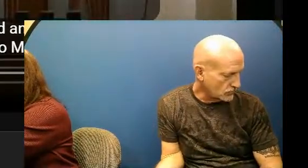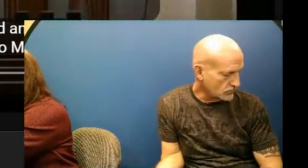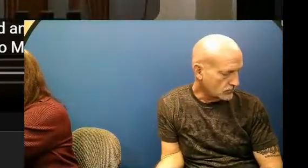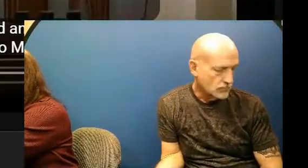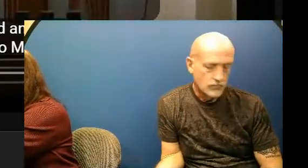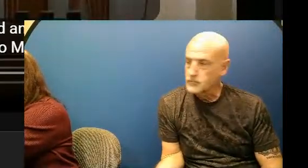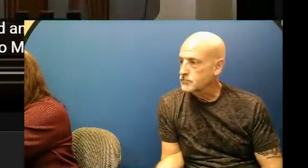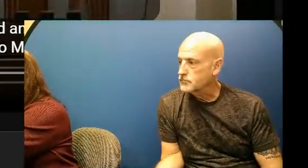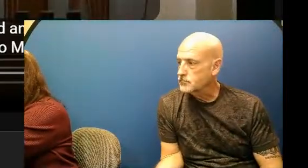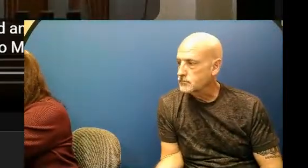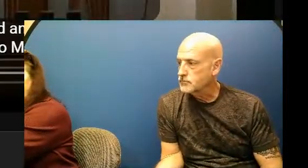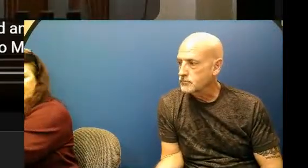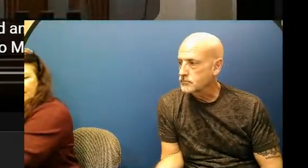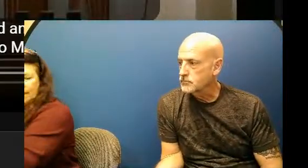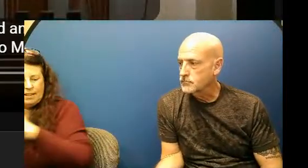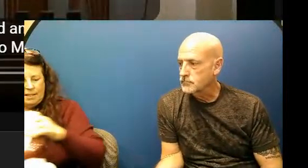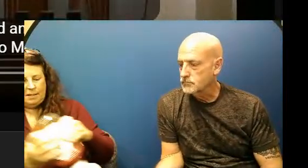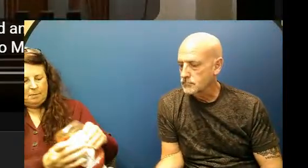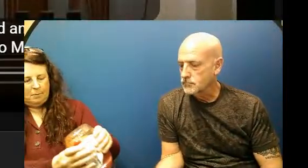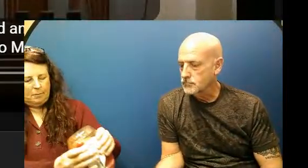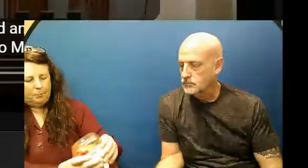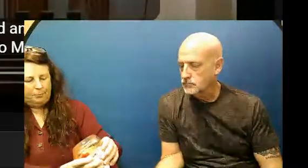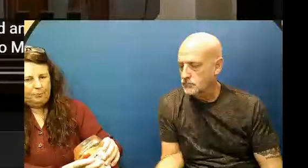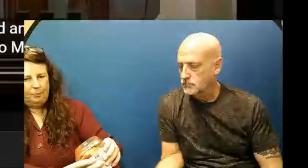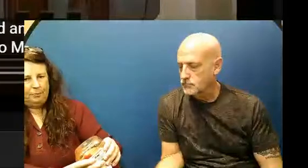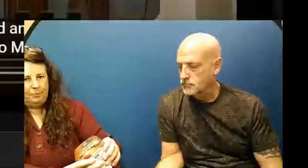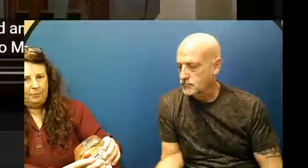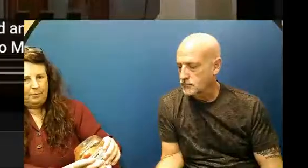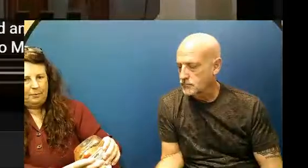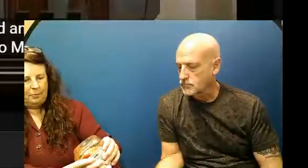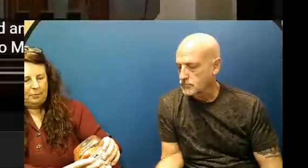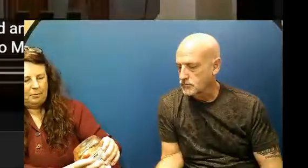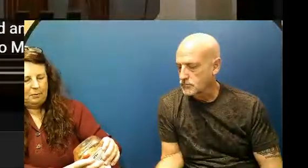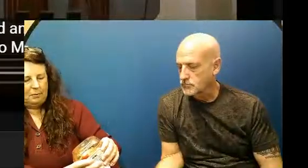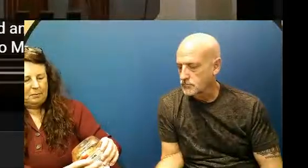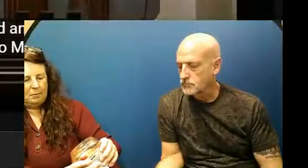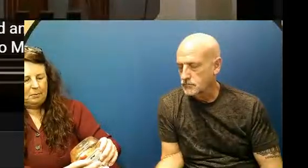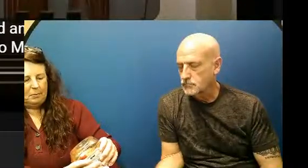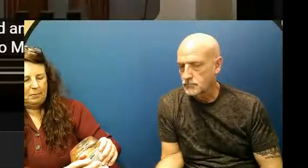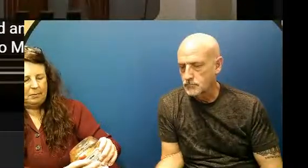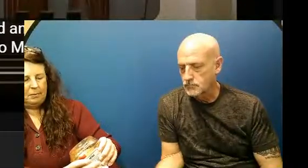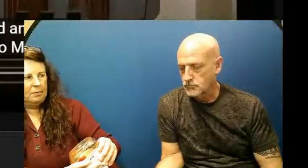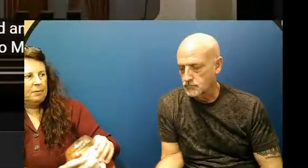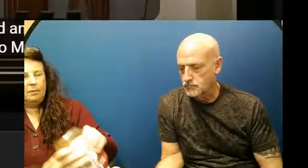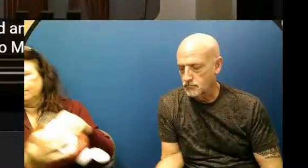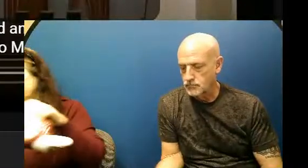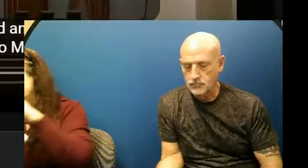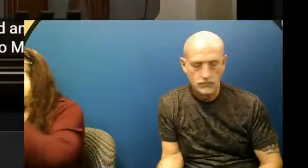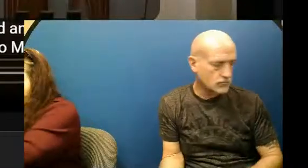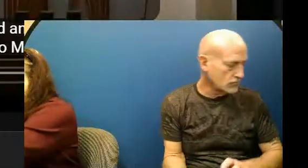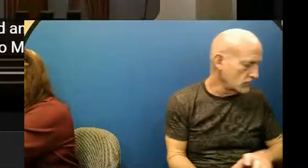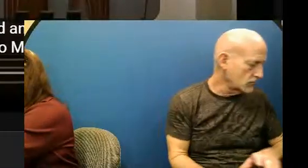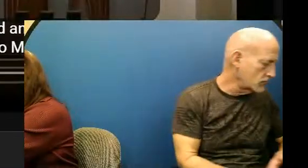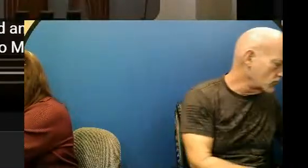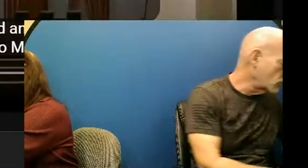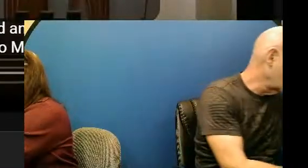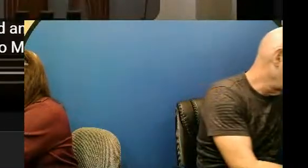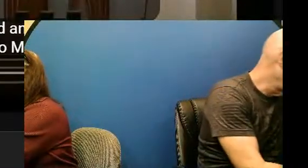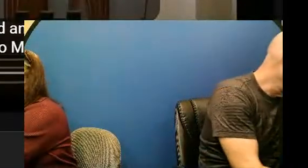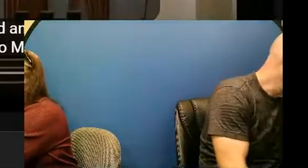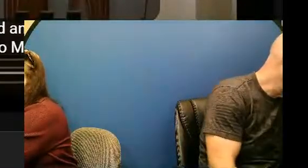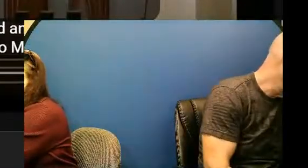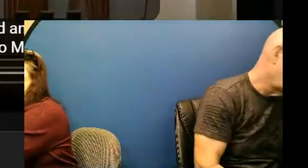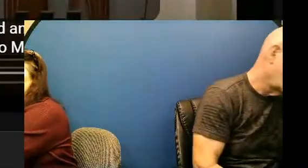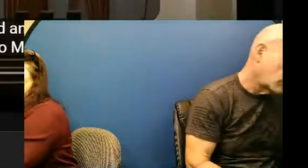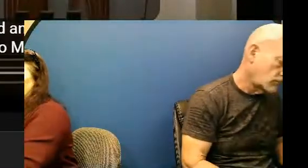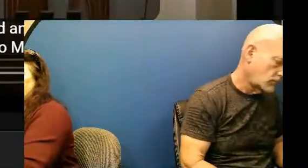the creators, are the ones creating that speech and posting it to speak to other But it Americans. doesn't say anything about creators or people who use the